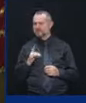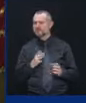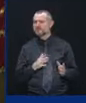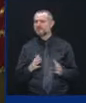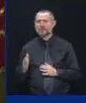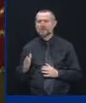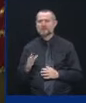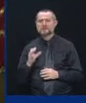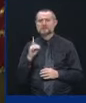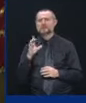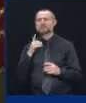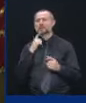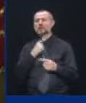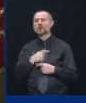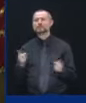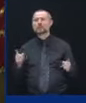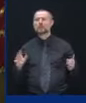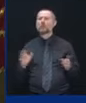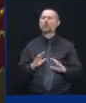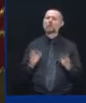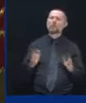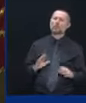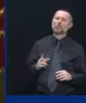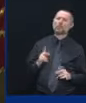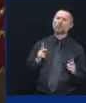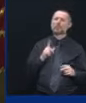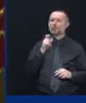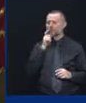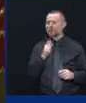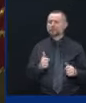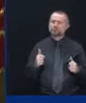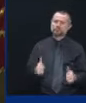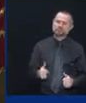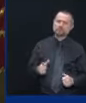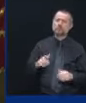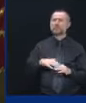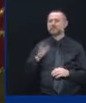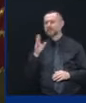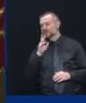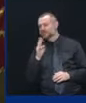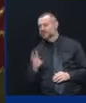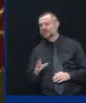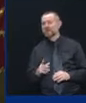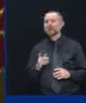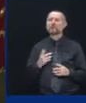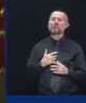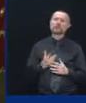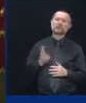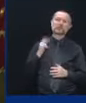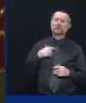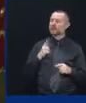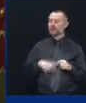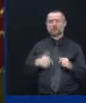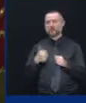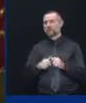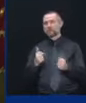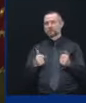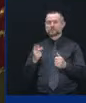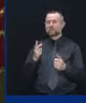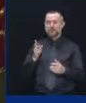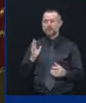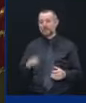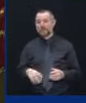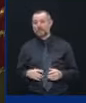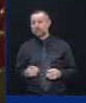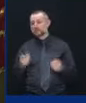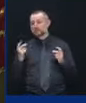out and announced you should do immunocompromised and 65 plus. Maybe it was 3 weeks ago. The days all run together. But immediately the public and the press says,